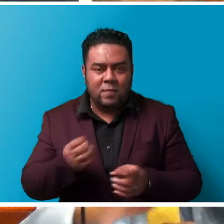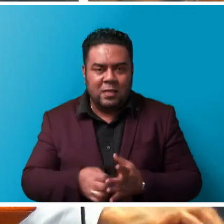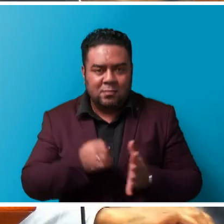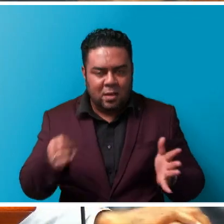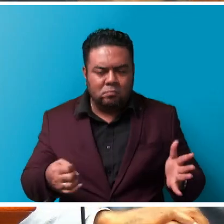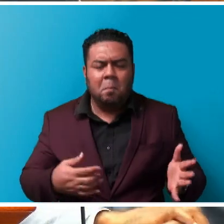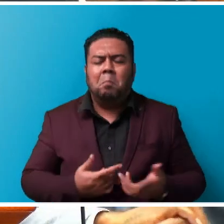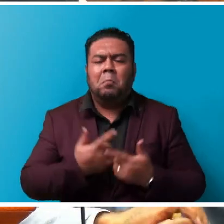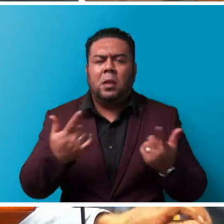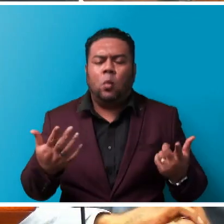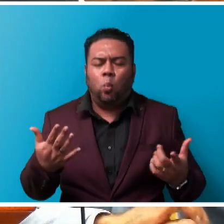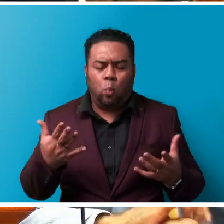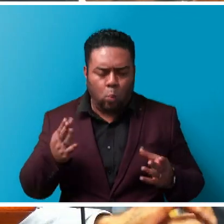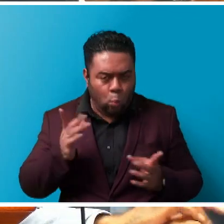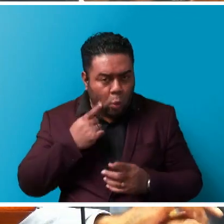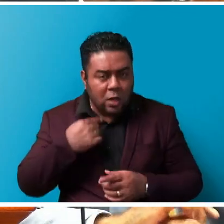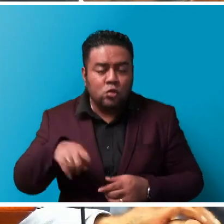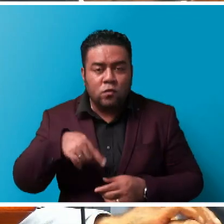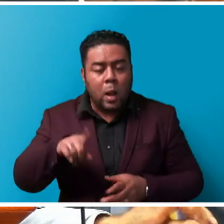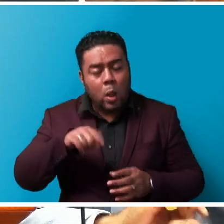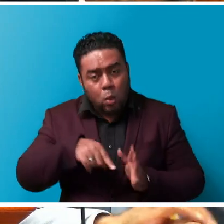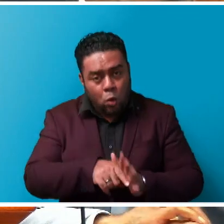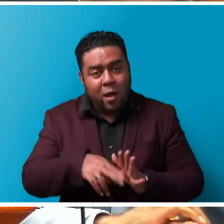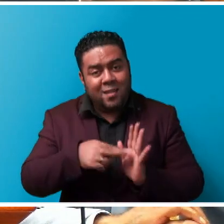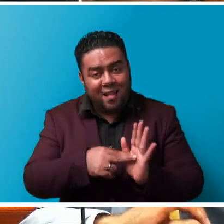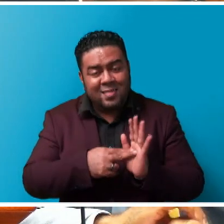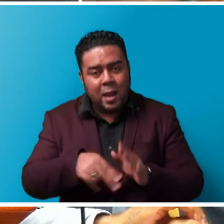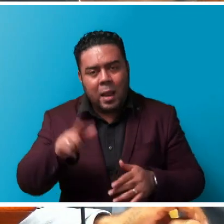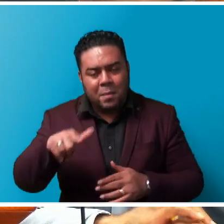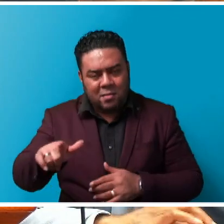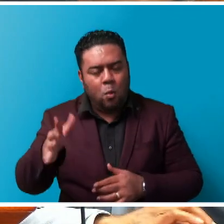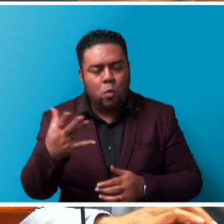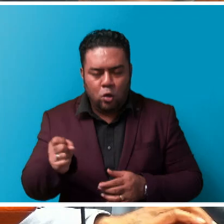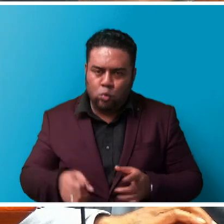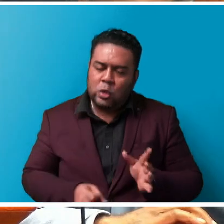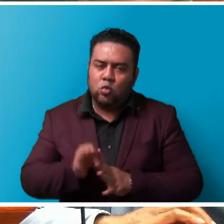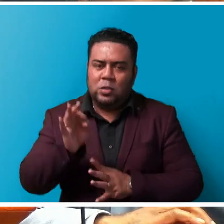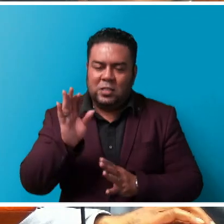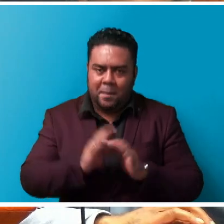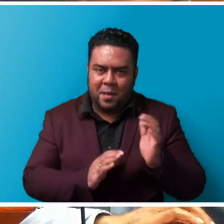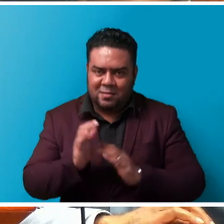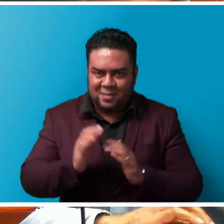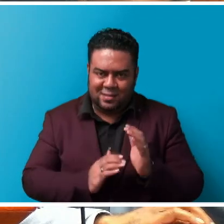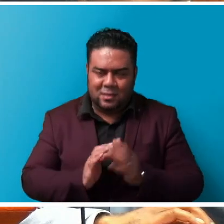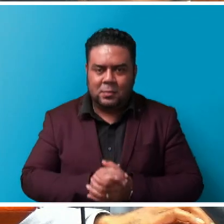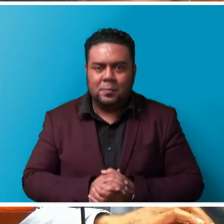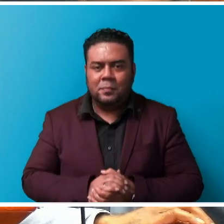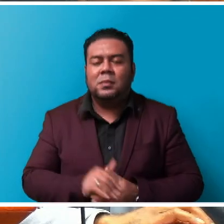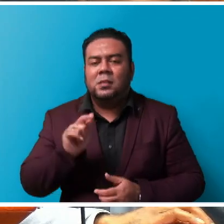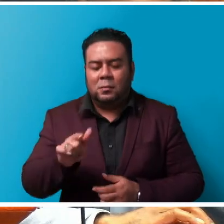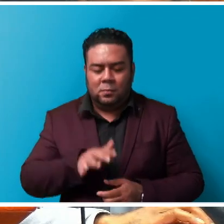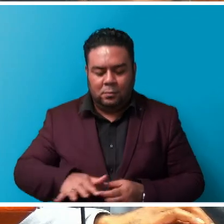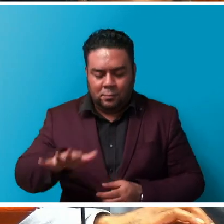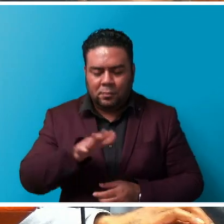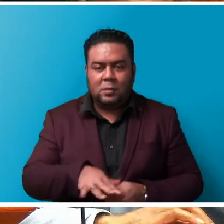major water treatment plants in Suva, Tokananja, and Lambasa to increase capacity in these areas and, of course,